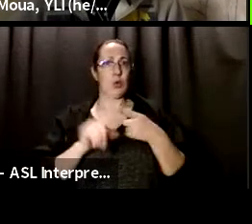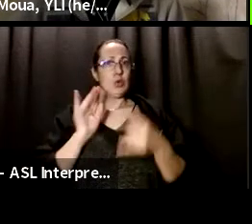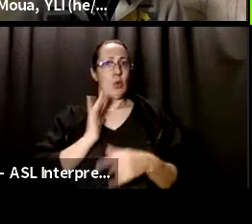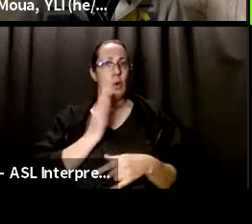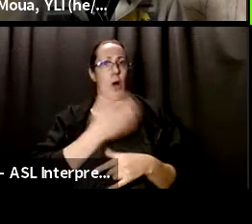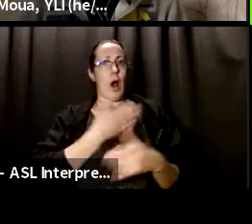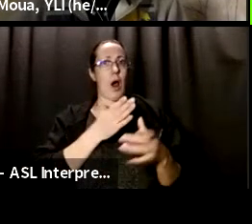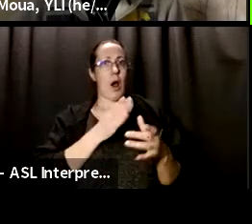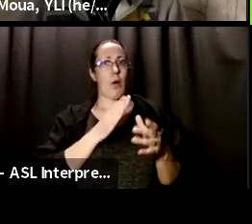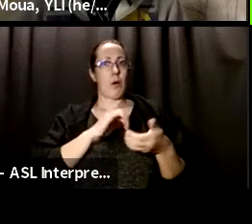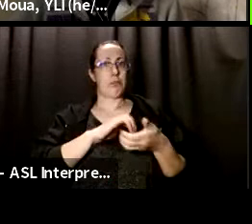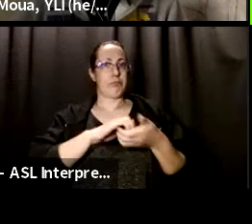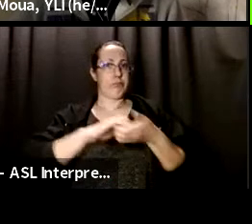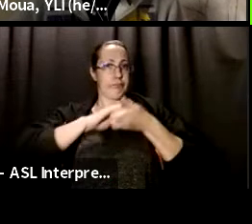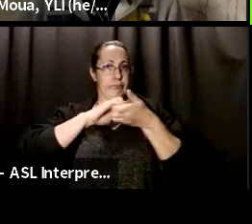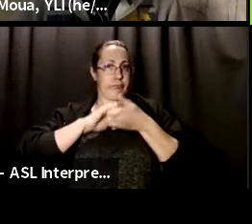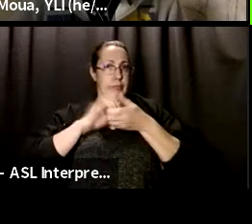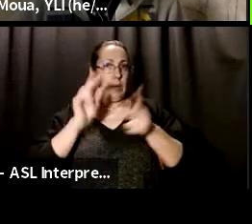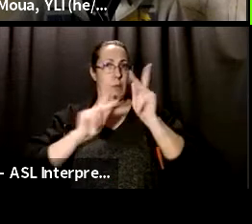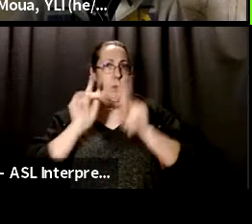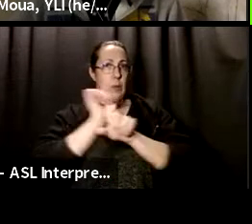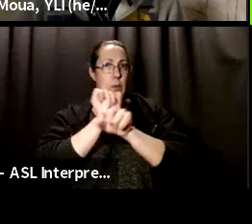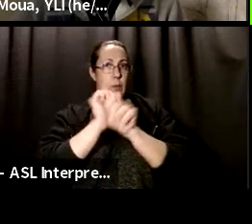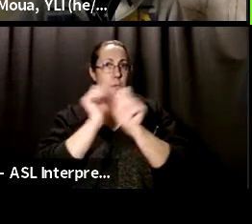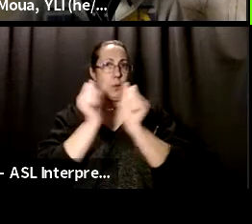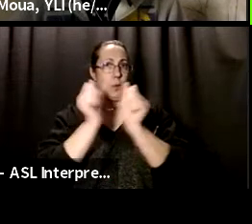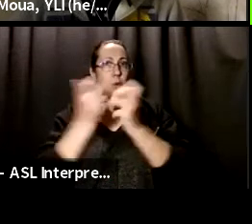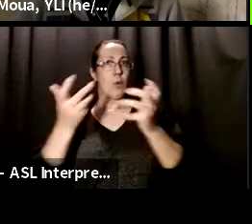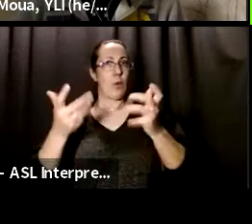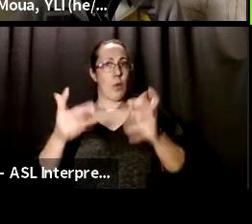network of partners that we work with who have